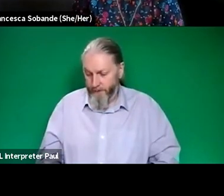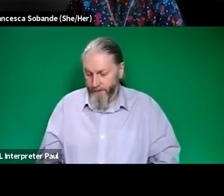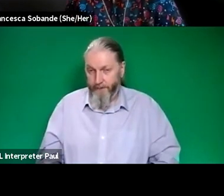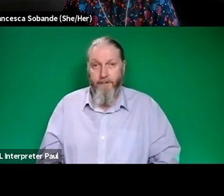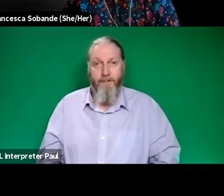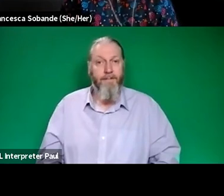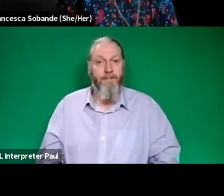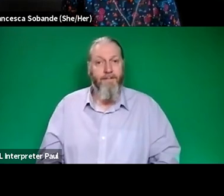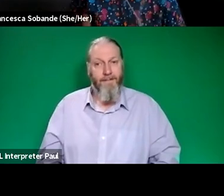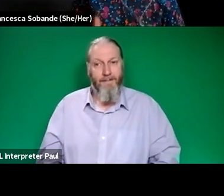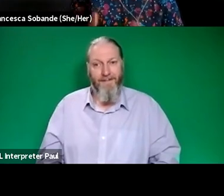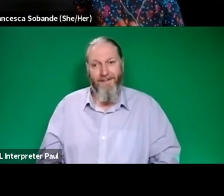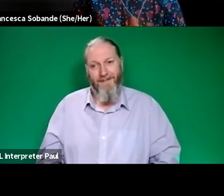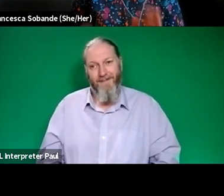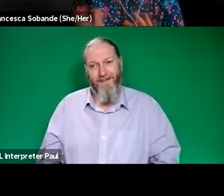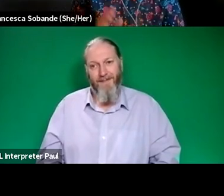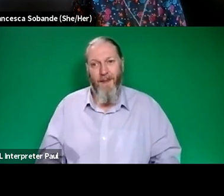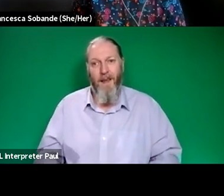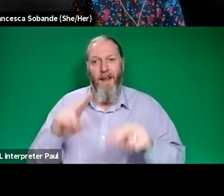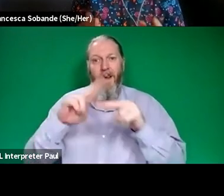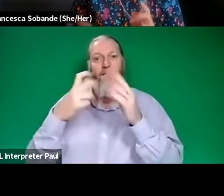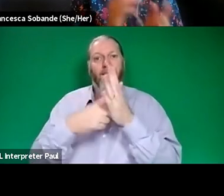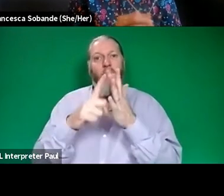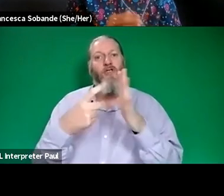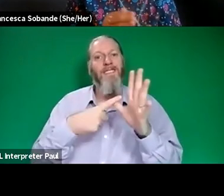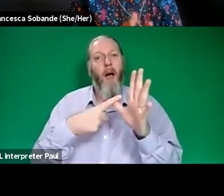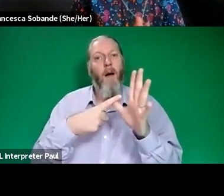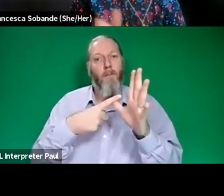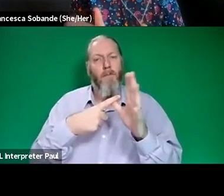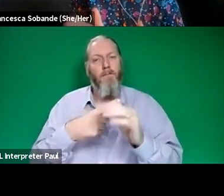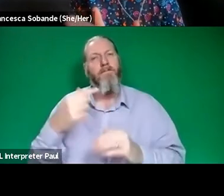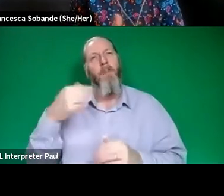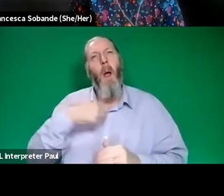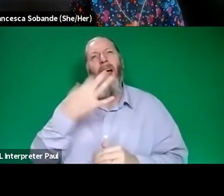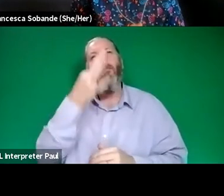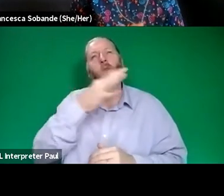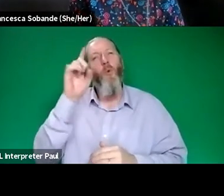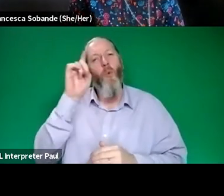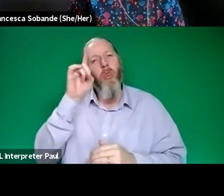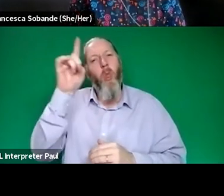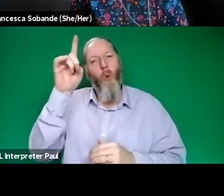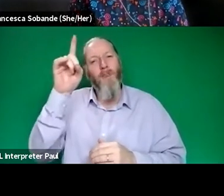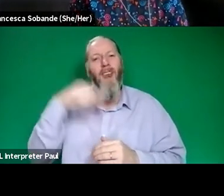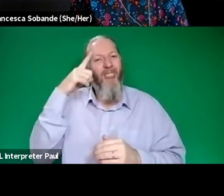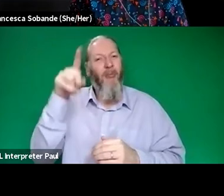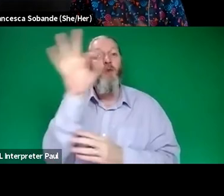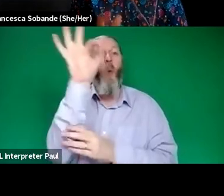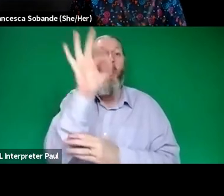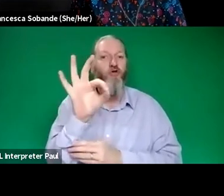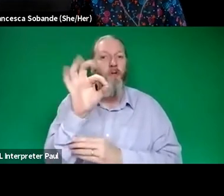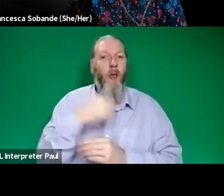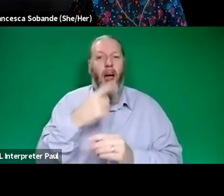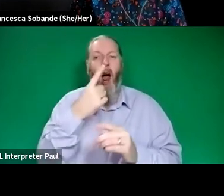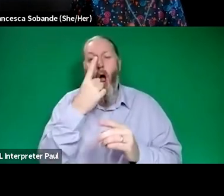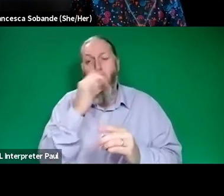I'll have a go at sharing some thoughts. It's maybe one of those responses which connects the question but goes off in a slightly different direction as well. I suppose there's maybe